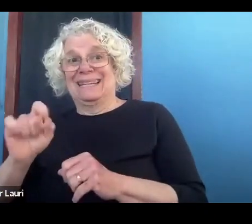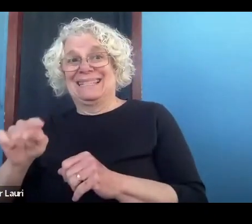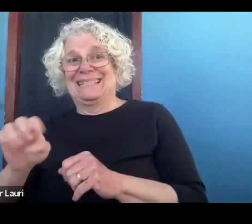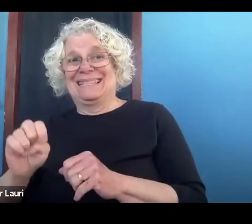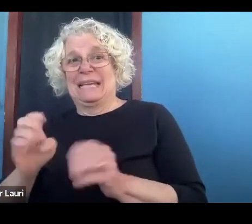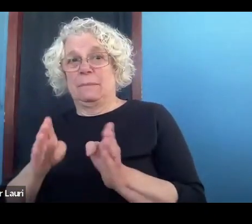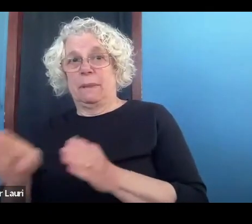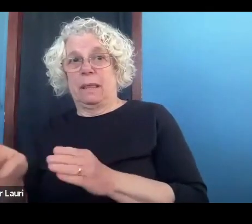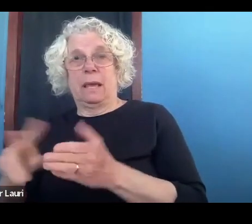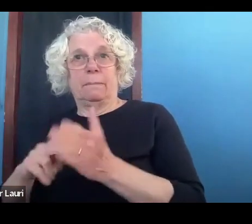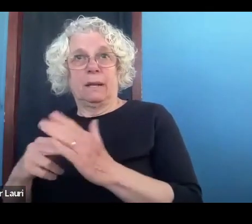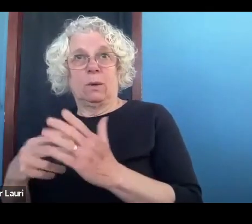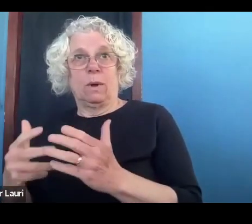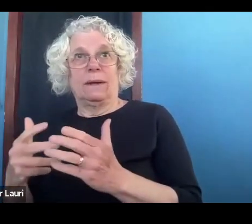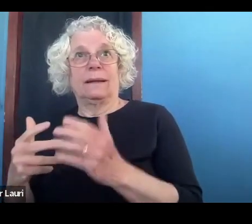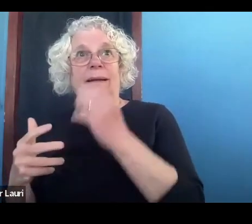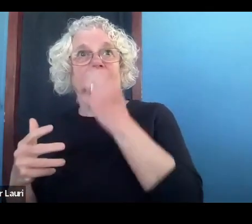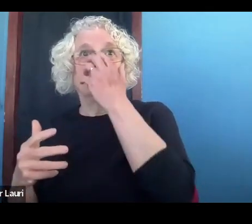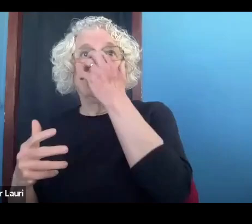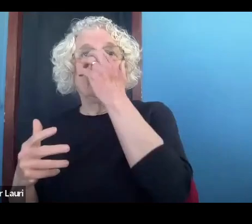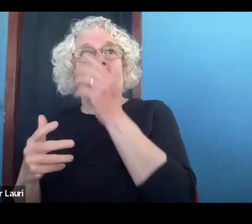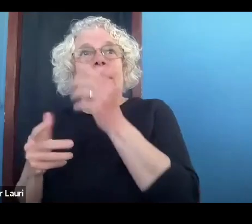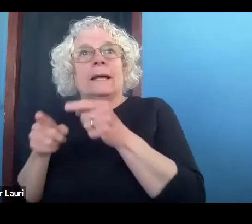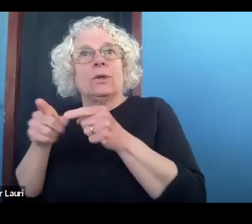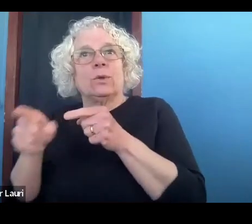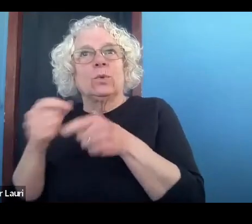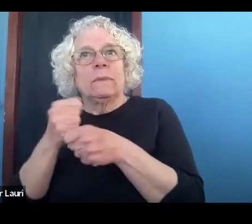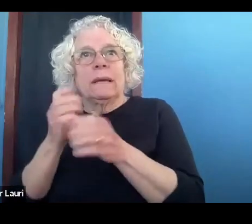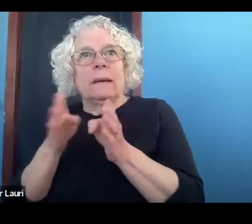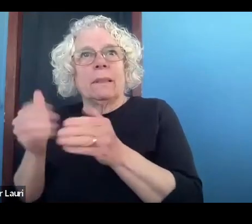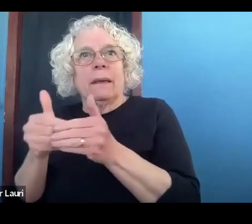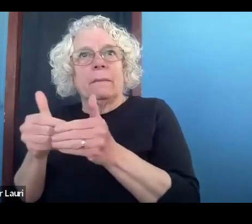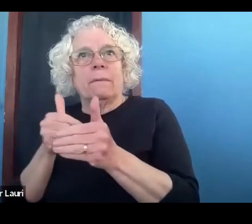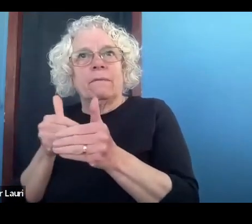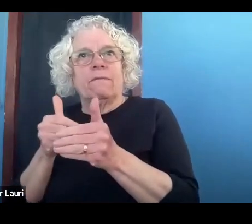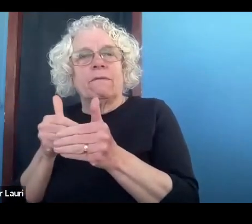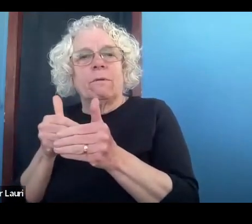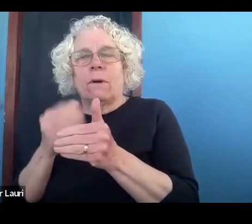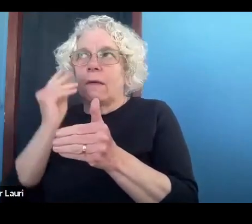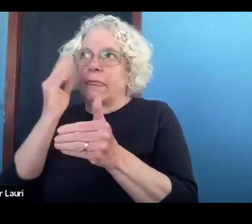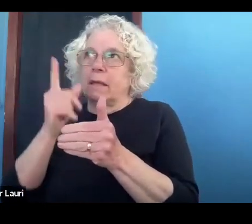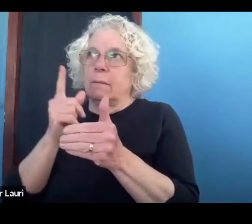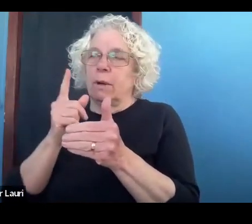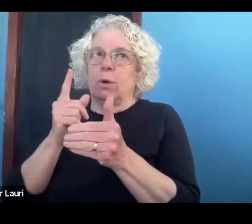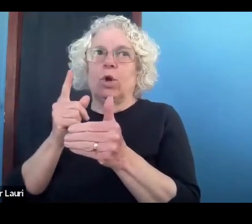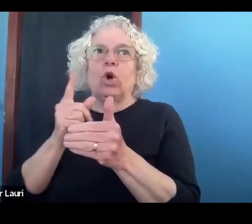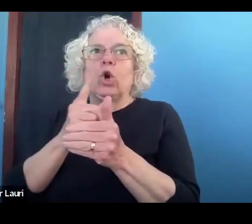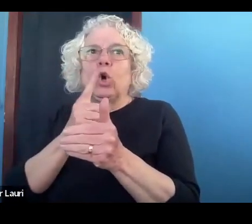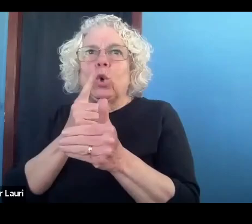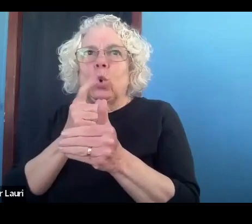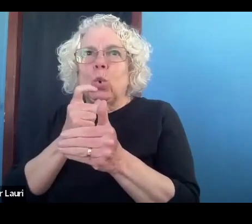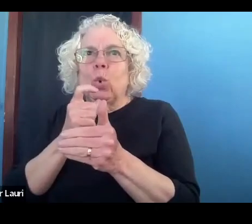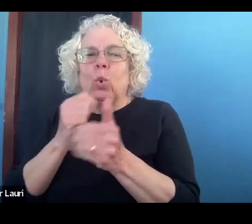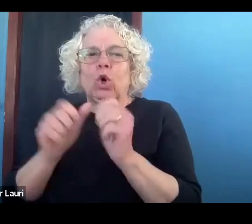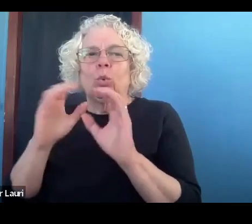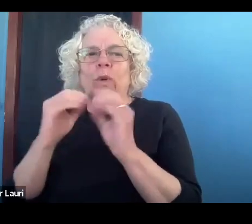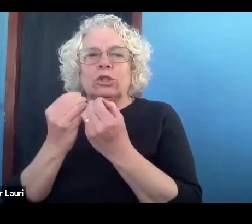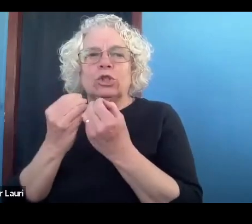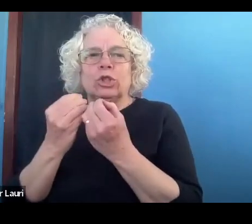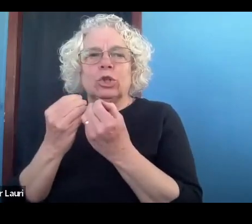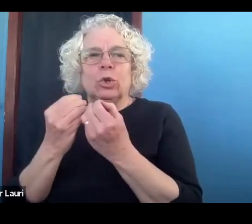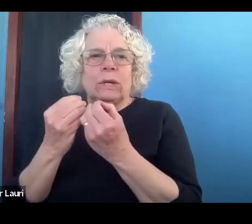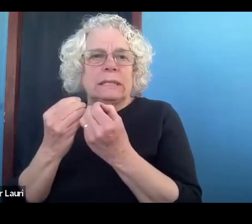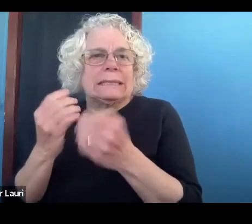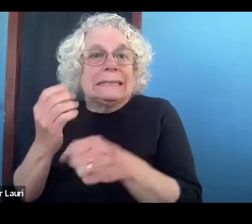plan in advance, naming the people or organizations you want to receive the things you own after